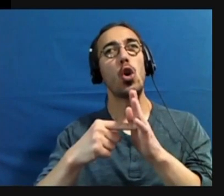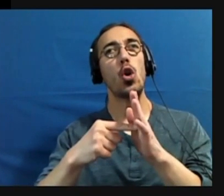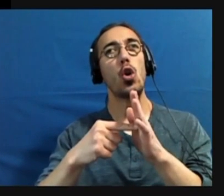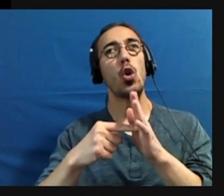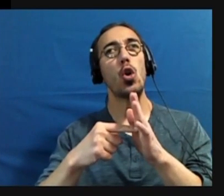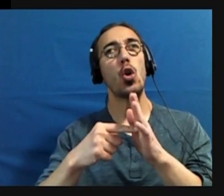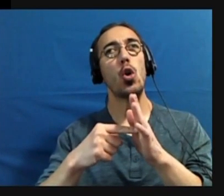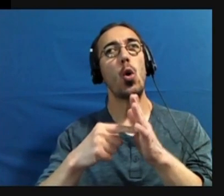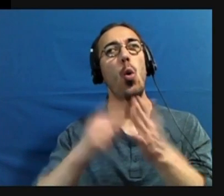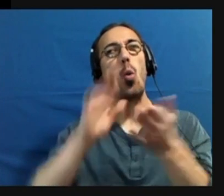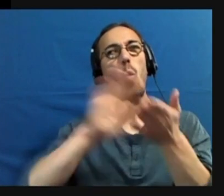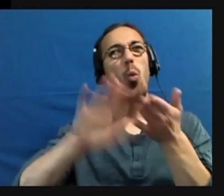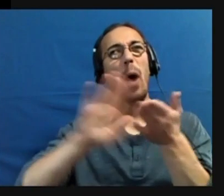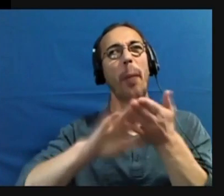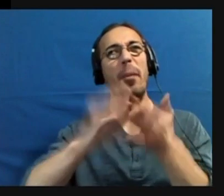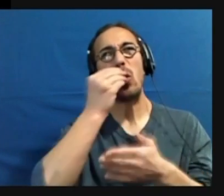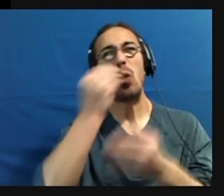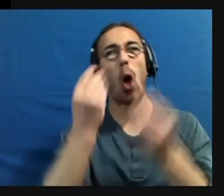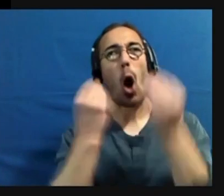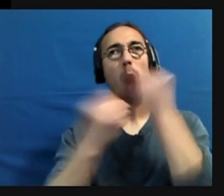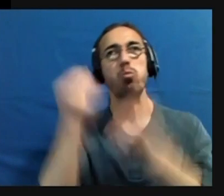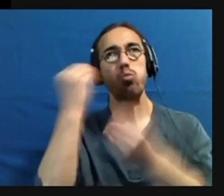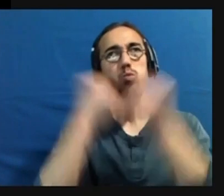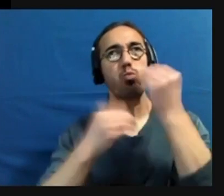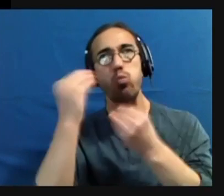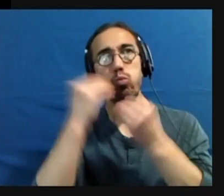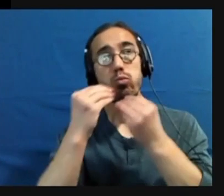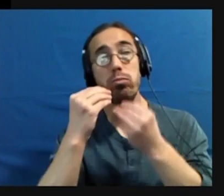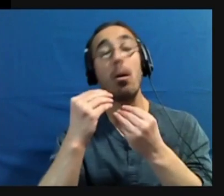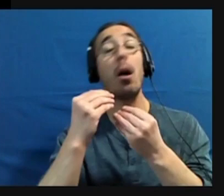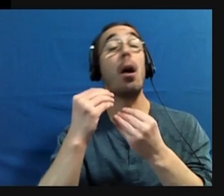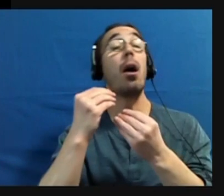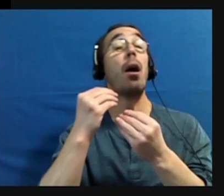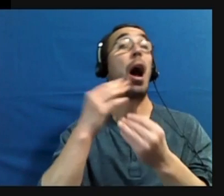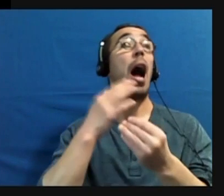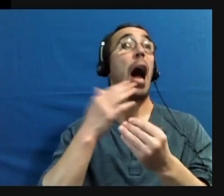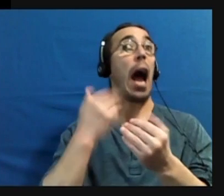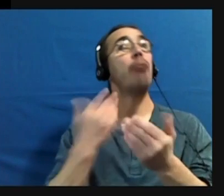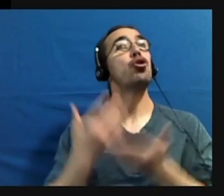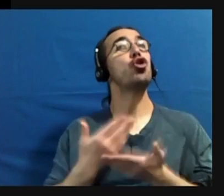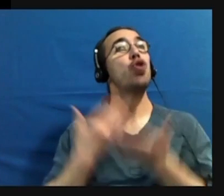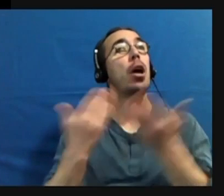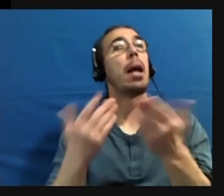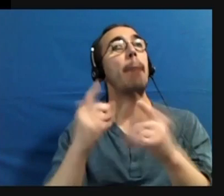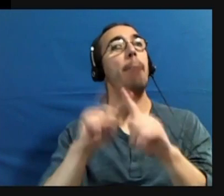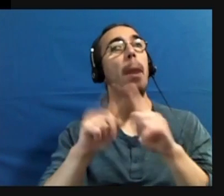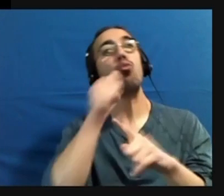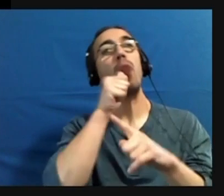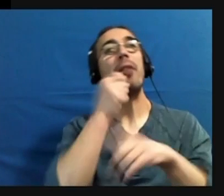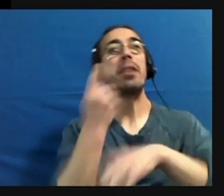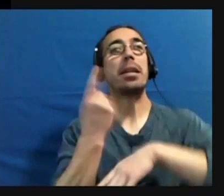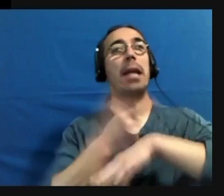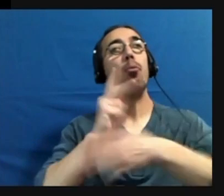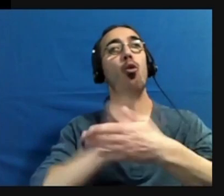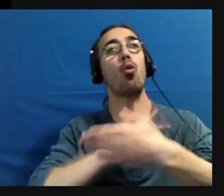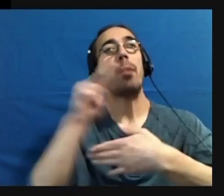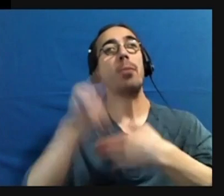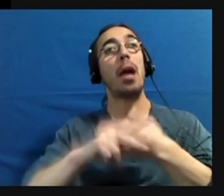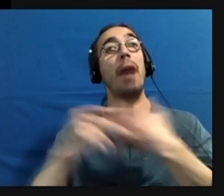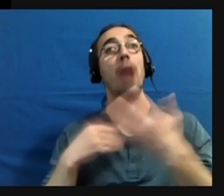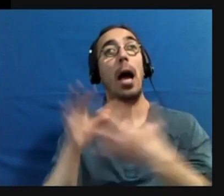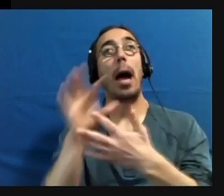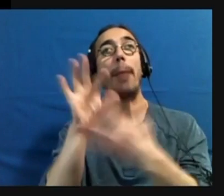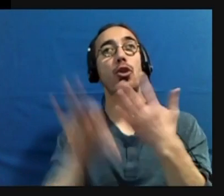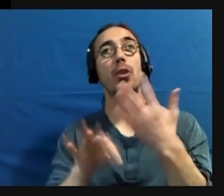his mouth. I have made suggestions that would work, but private day programs also have the option to not